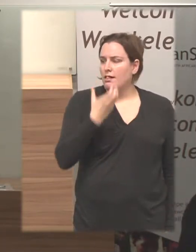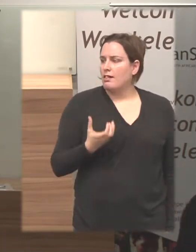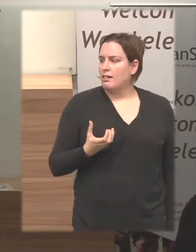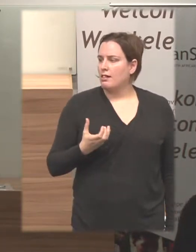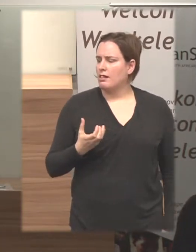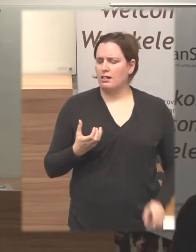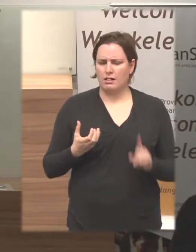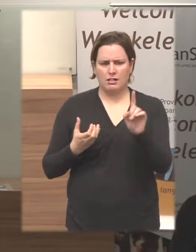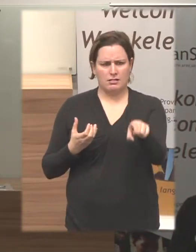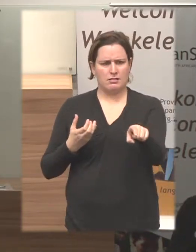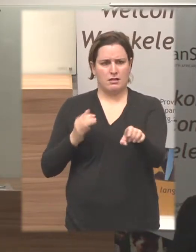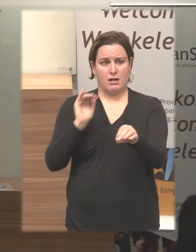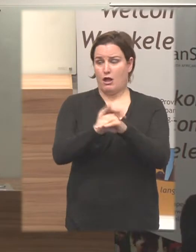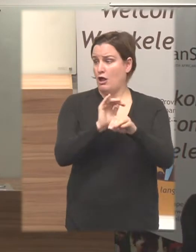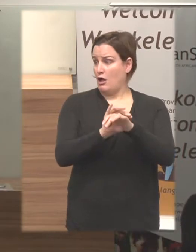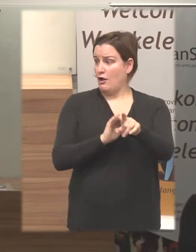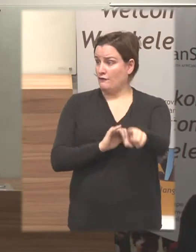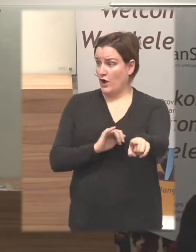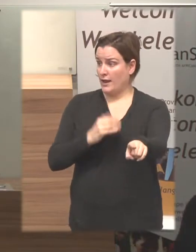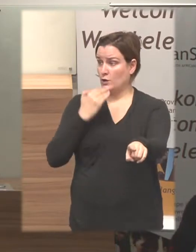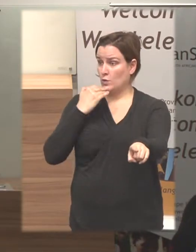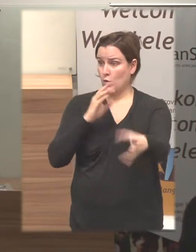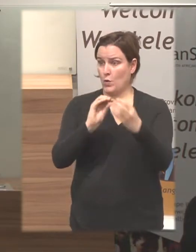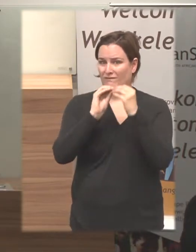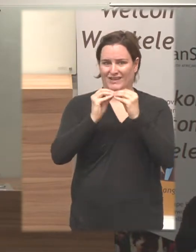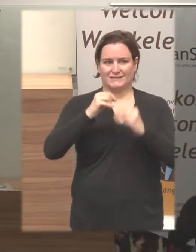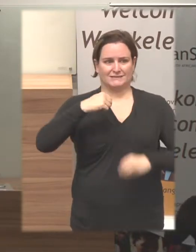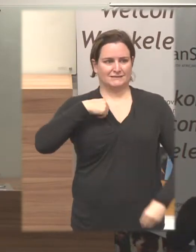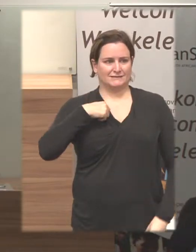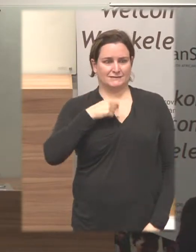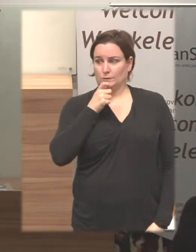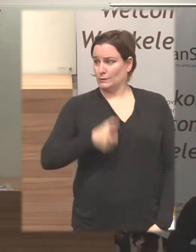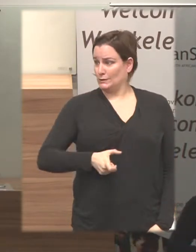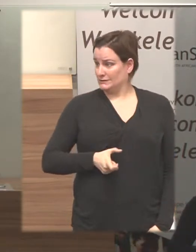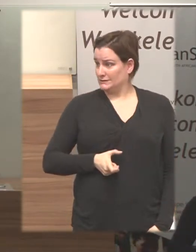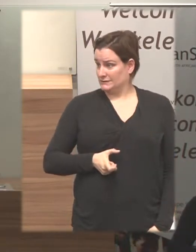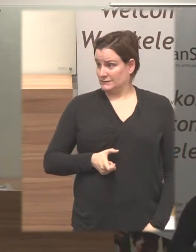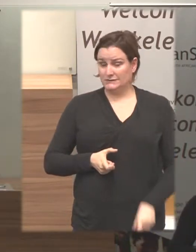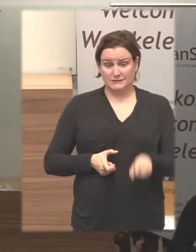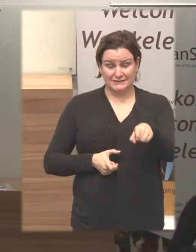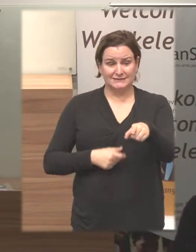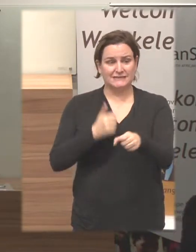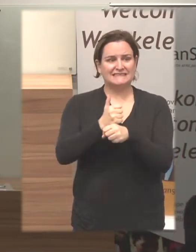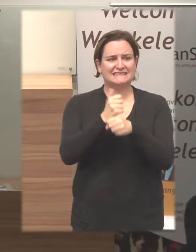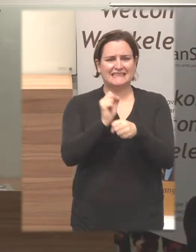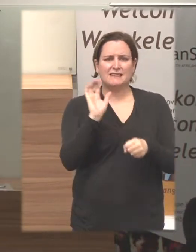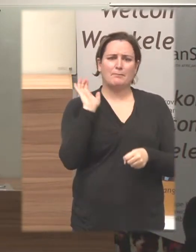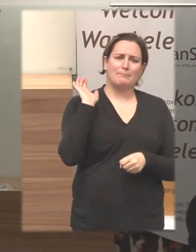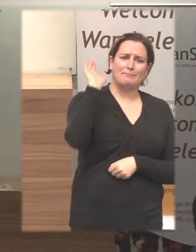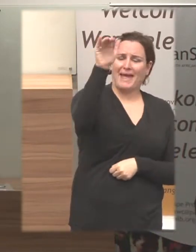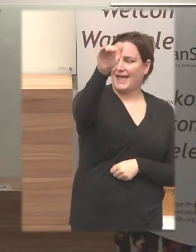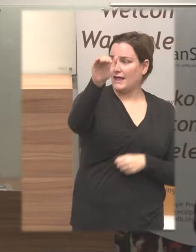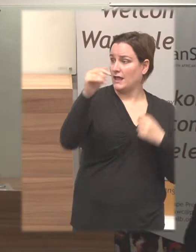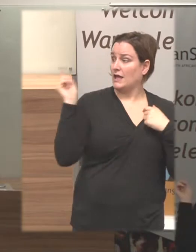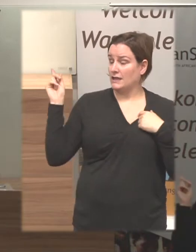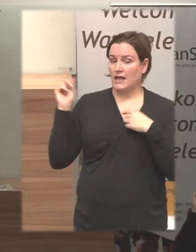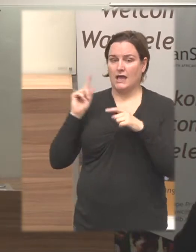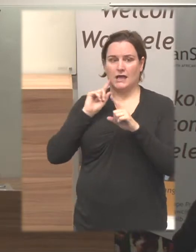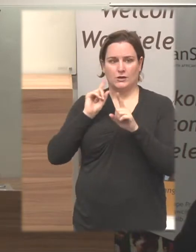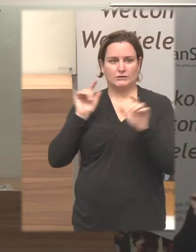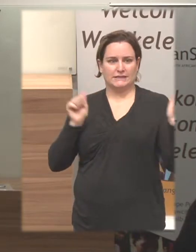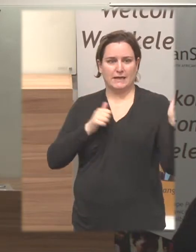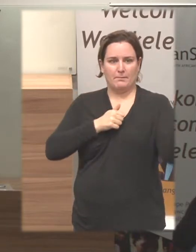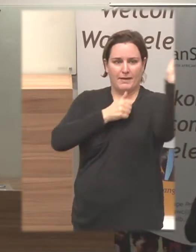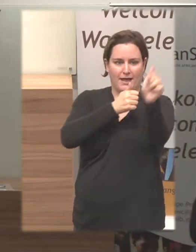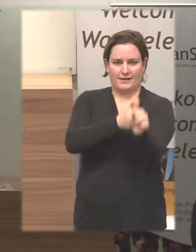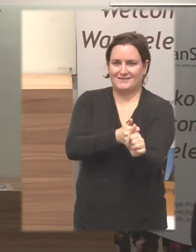who had originally corrected her, Catherine, she was sitting at the back, and I was sitting behind her. So it was quite quiet,